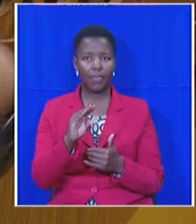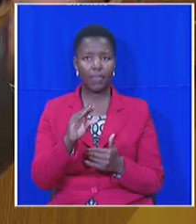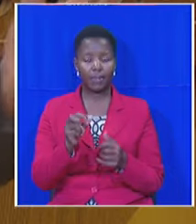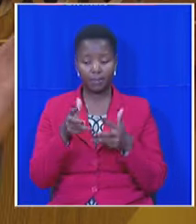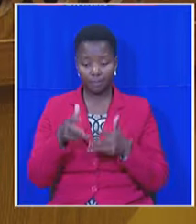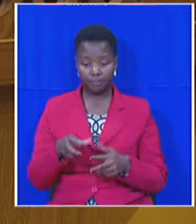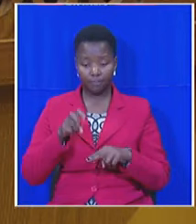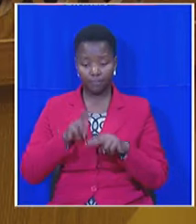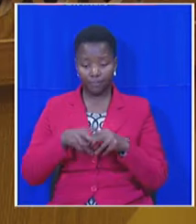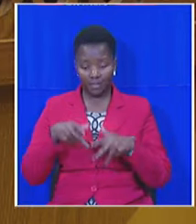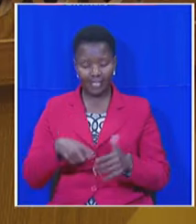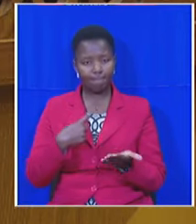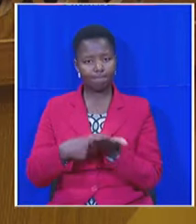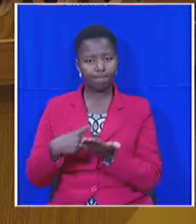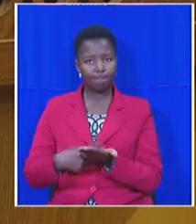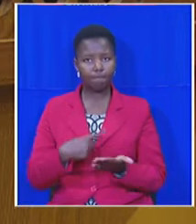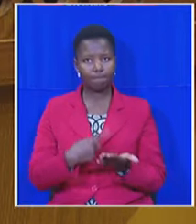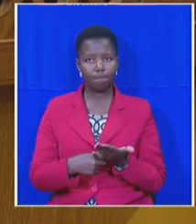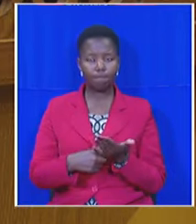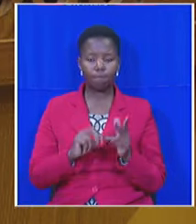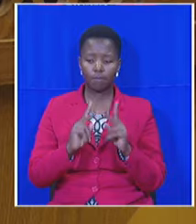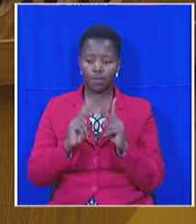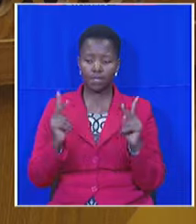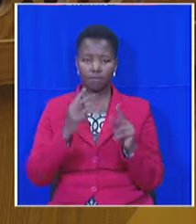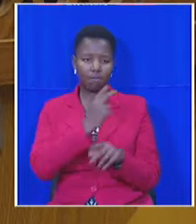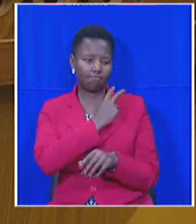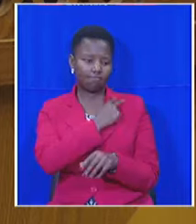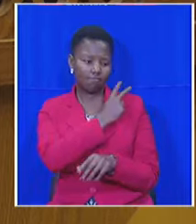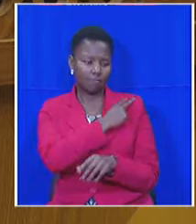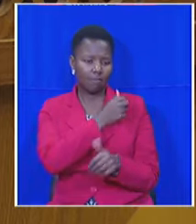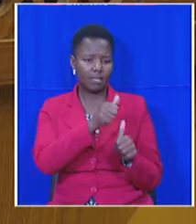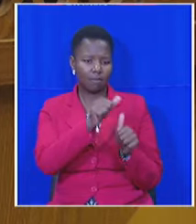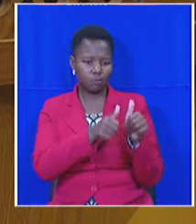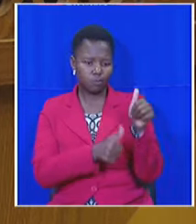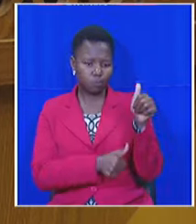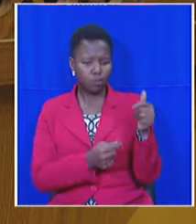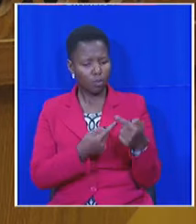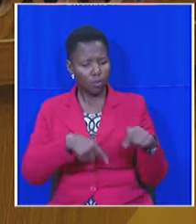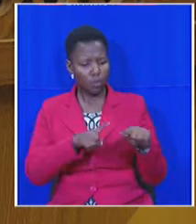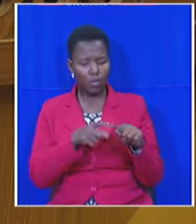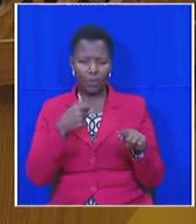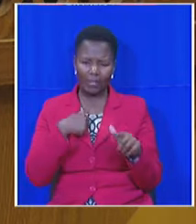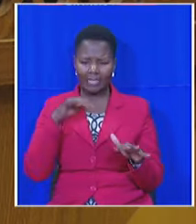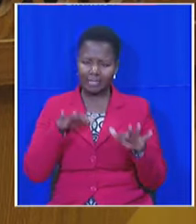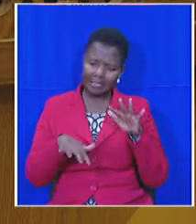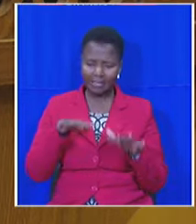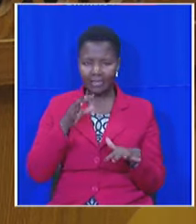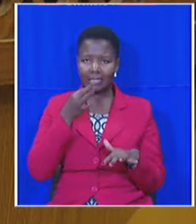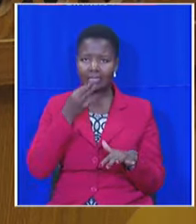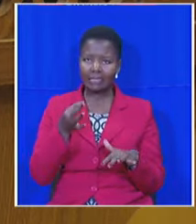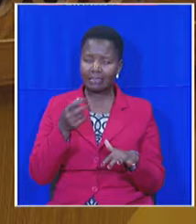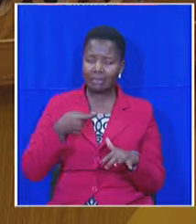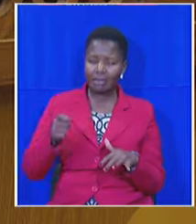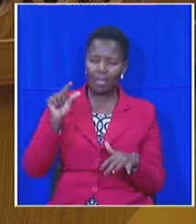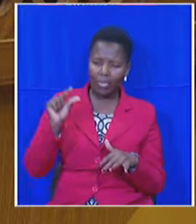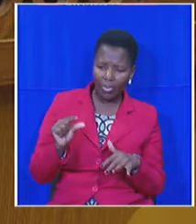sit and we debate the budget vote and we've got all the generals and all the officers there, we stand and we wring our hands and we say, oh, this budget is underfunded,